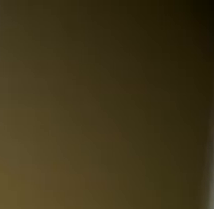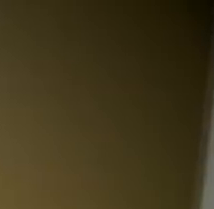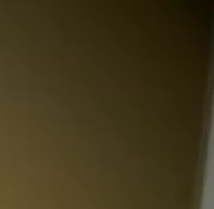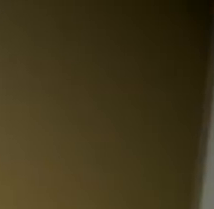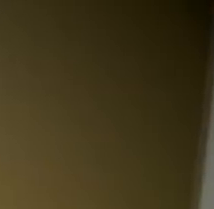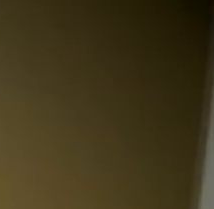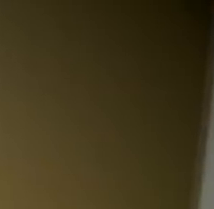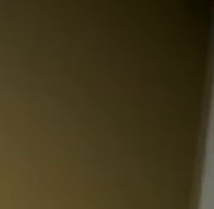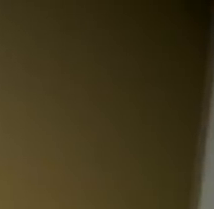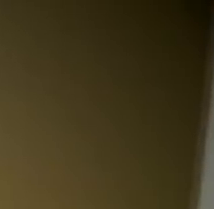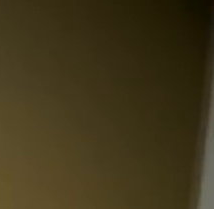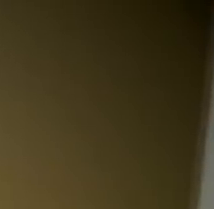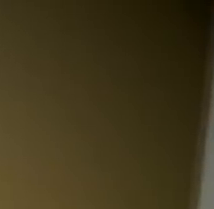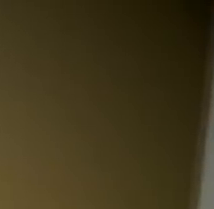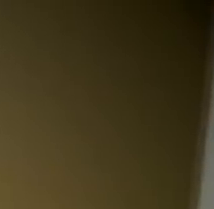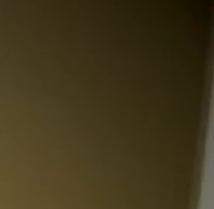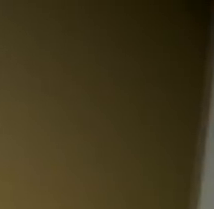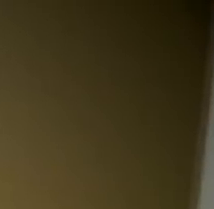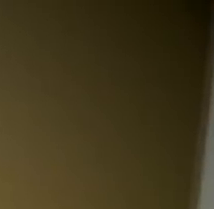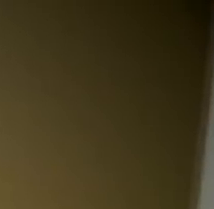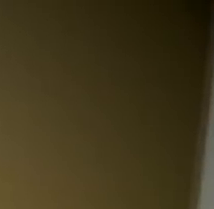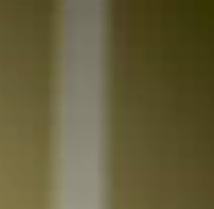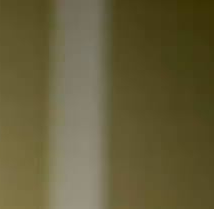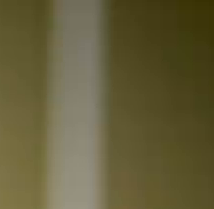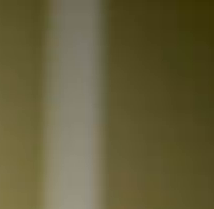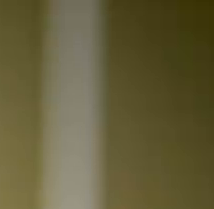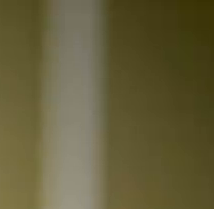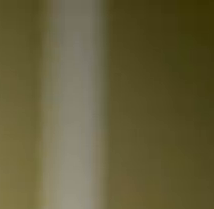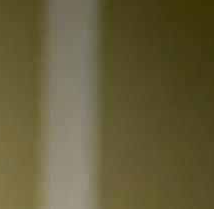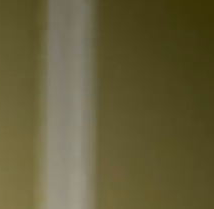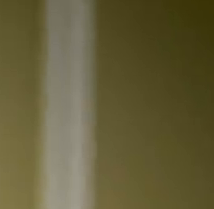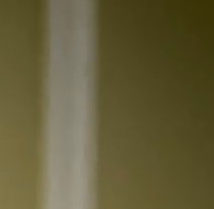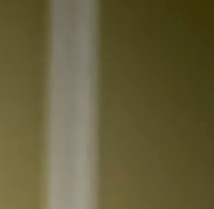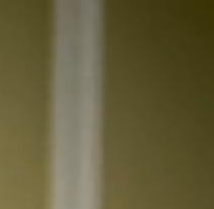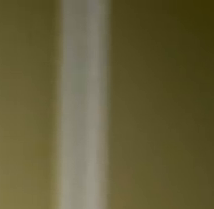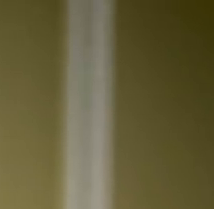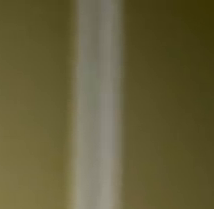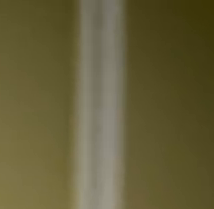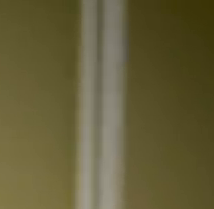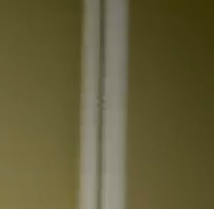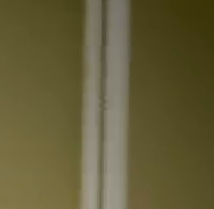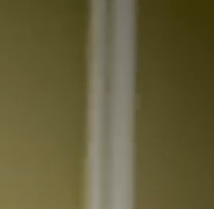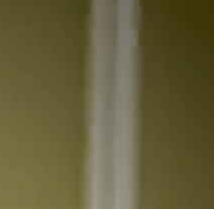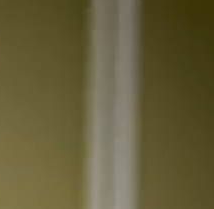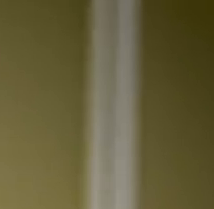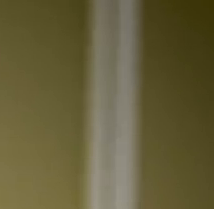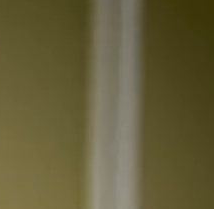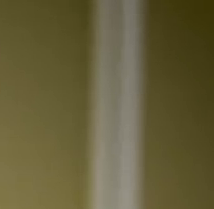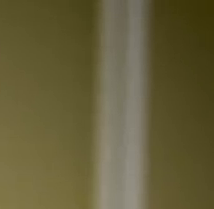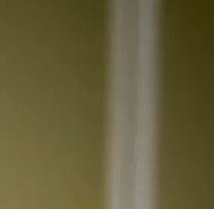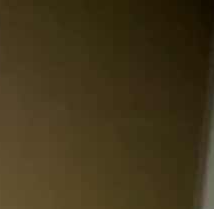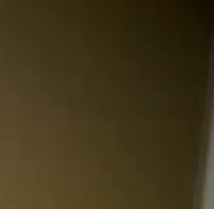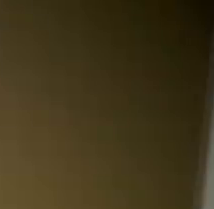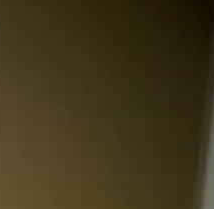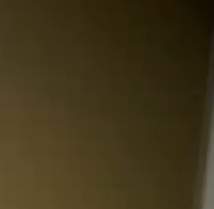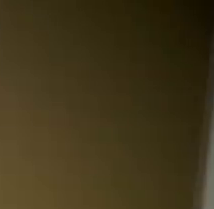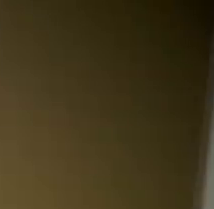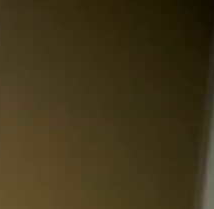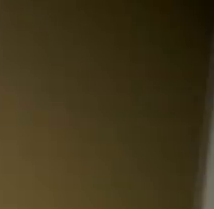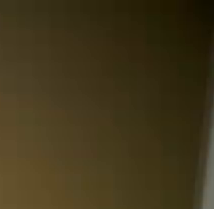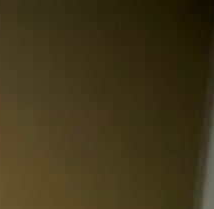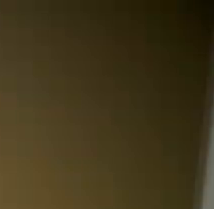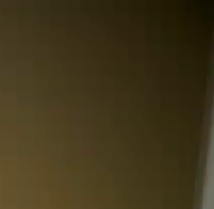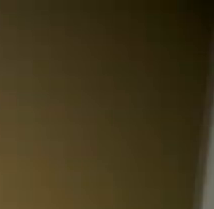of Education, and the New York City Test and Trace Corps, we're bringing COVID-19 testing to schools to keep our students